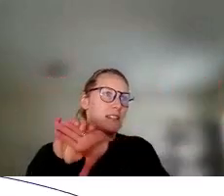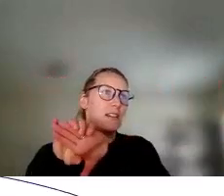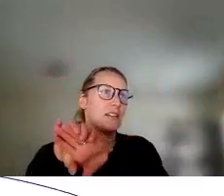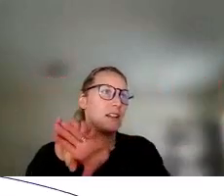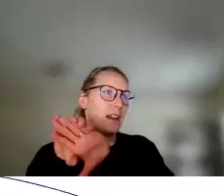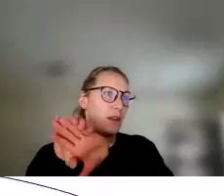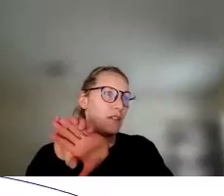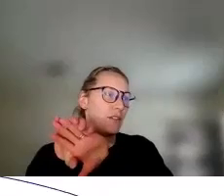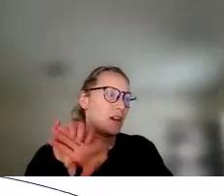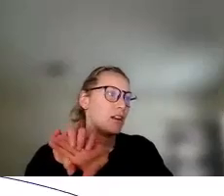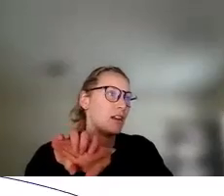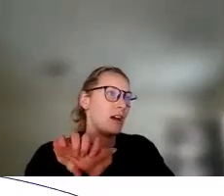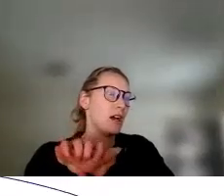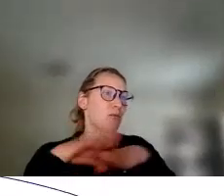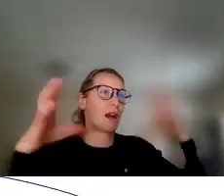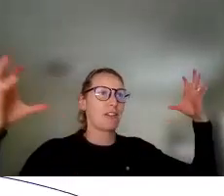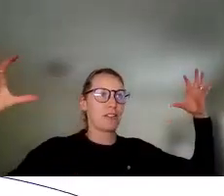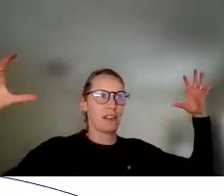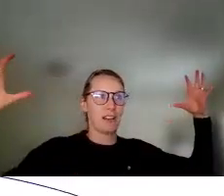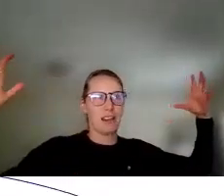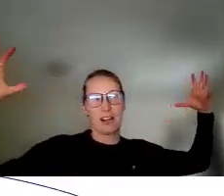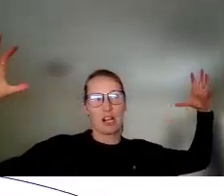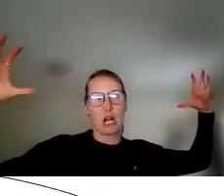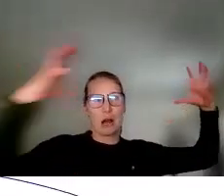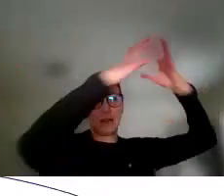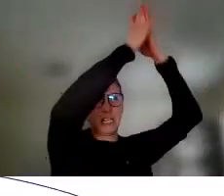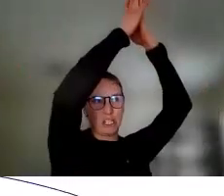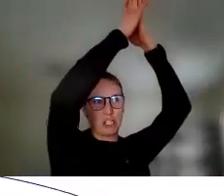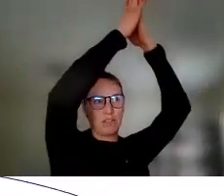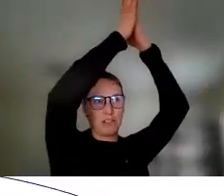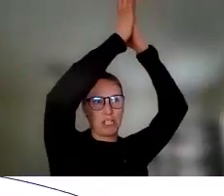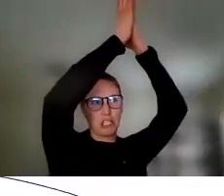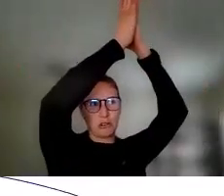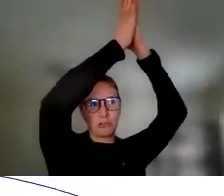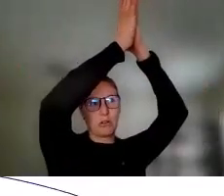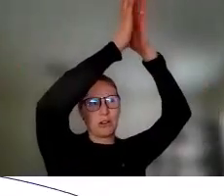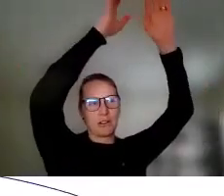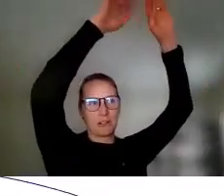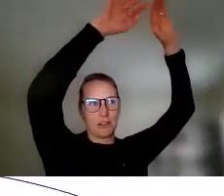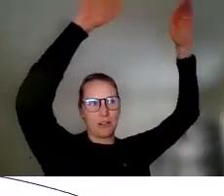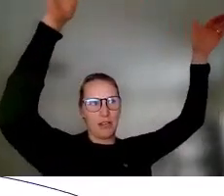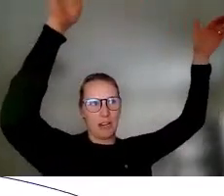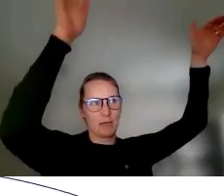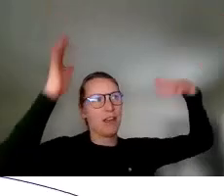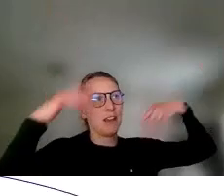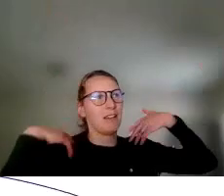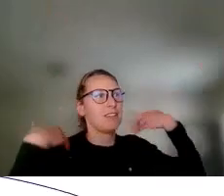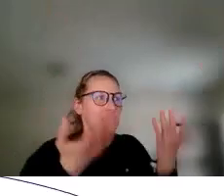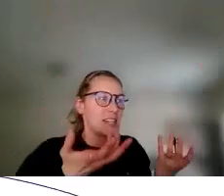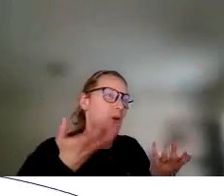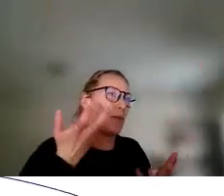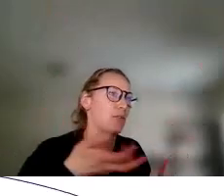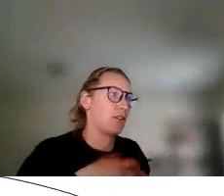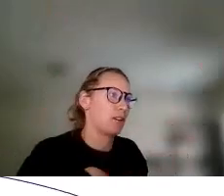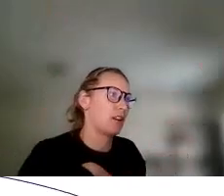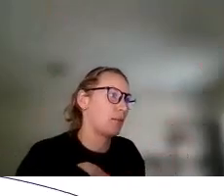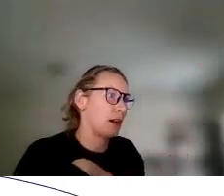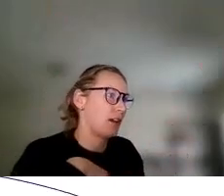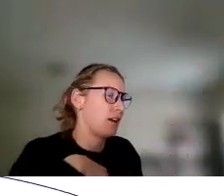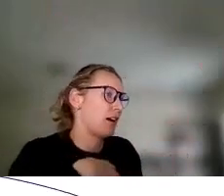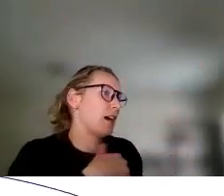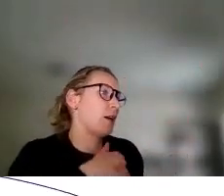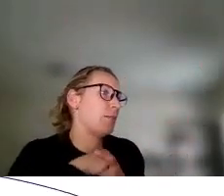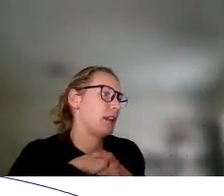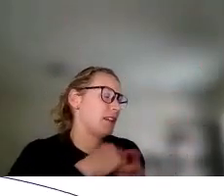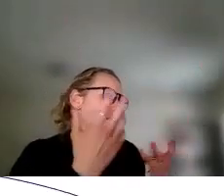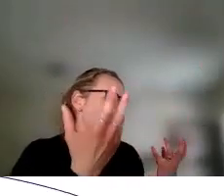into the CLLI waiver, rather than like a combination of the two under a new name. That's how I prefer to think